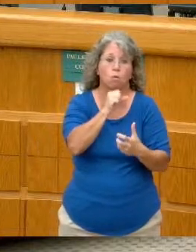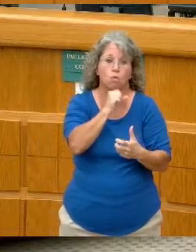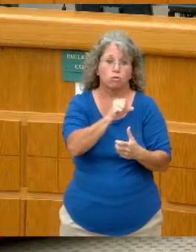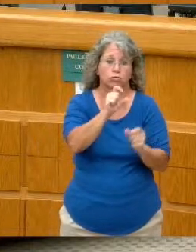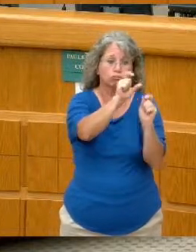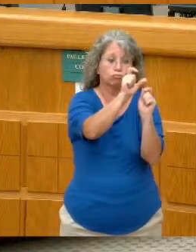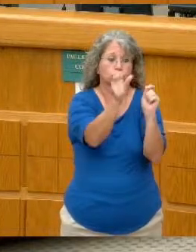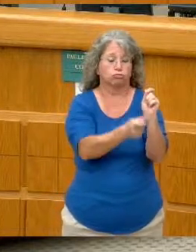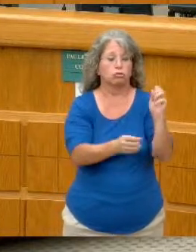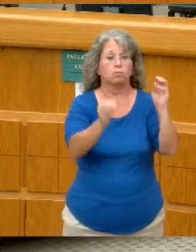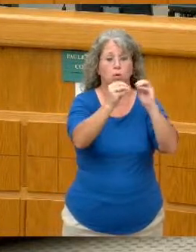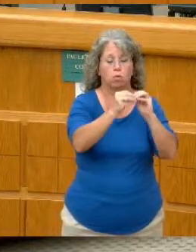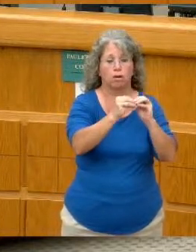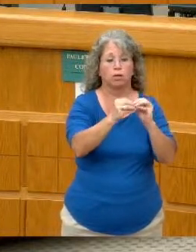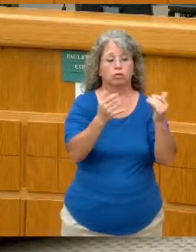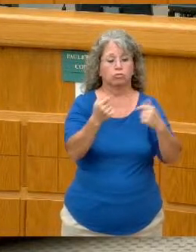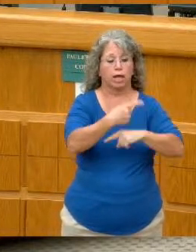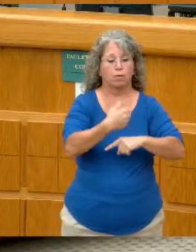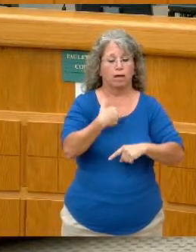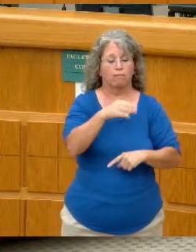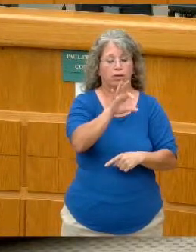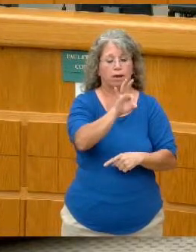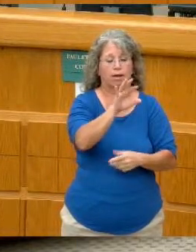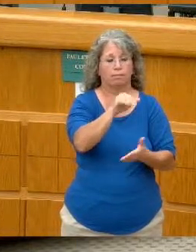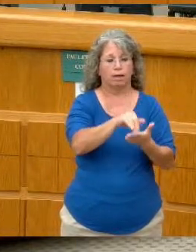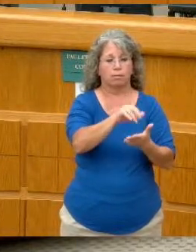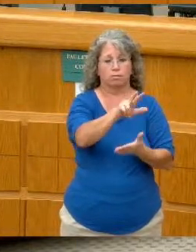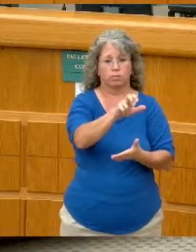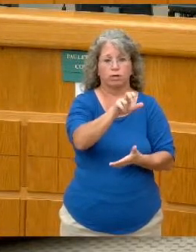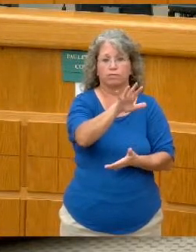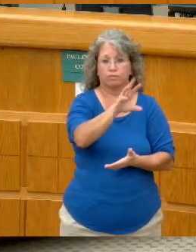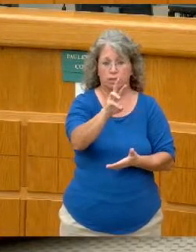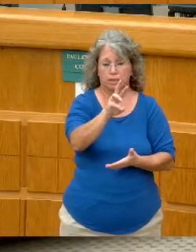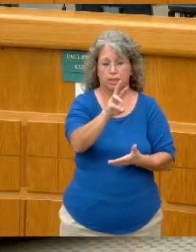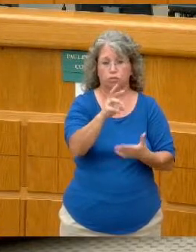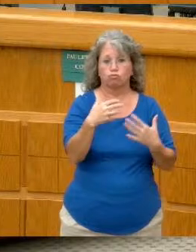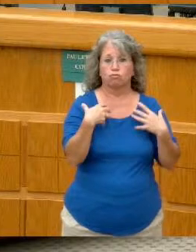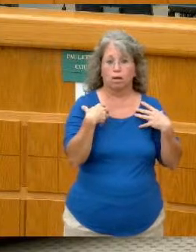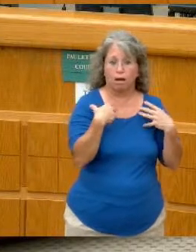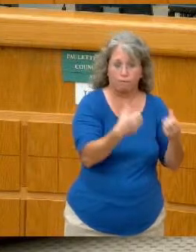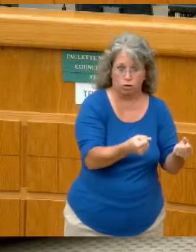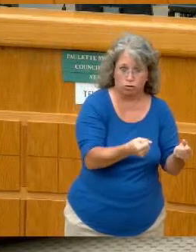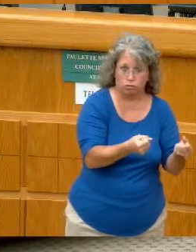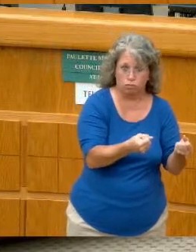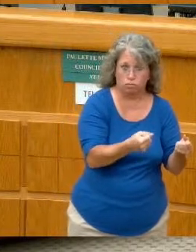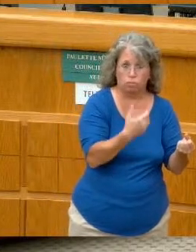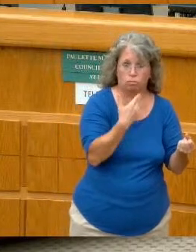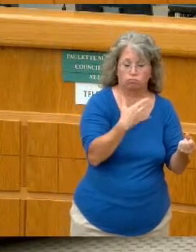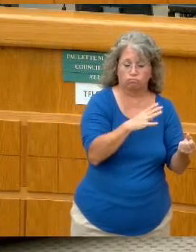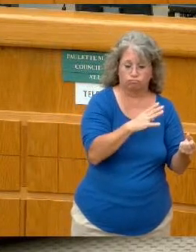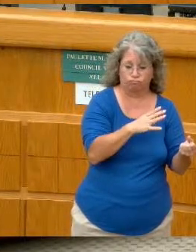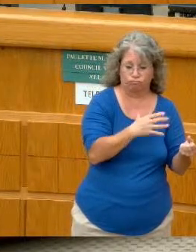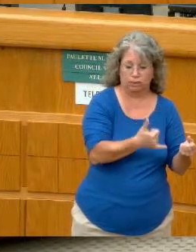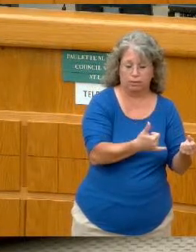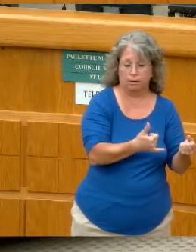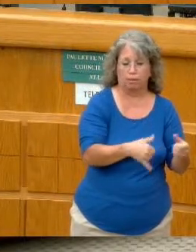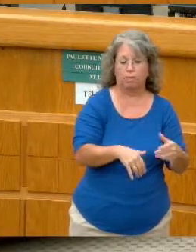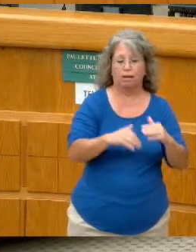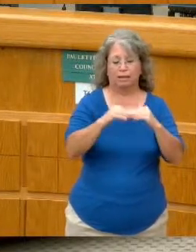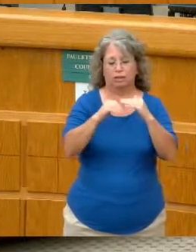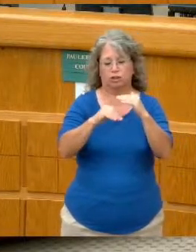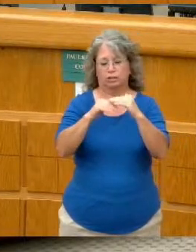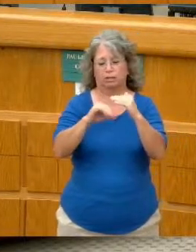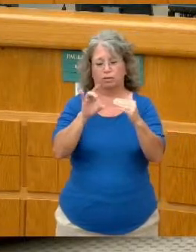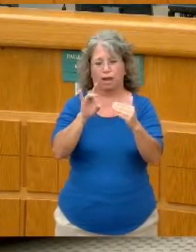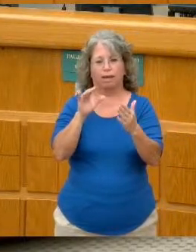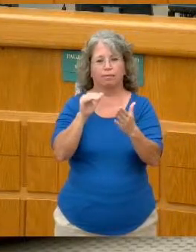so today we have about 9,356 recovered people, and then just under 8,000 persons that are